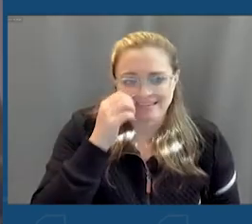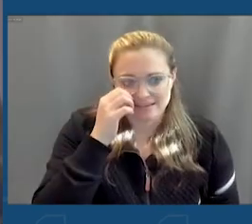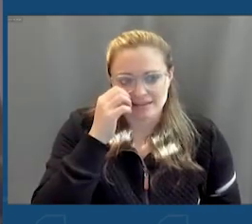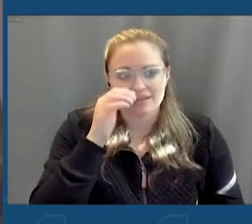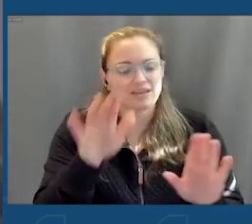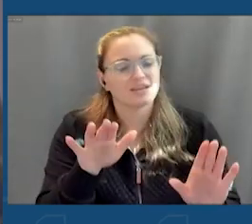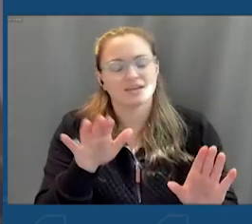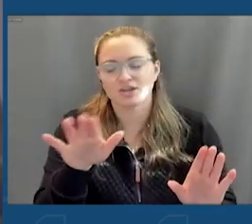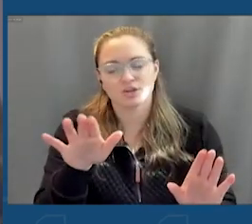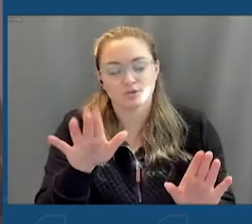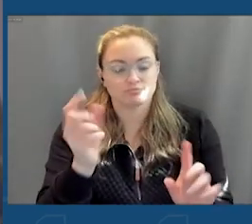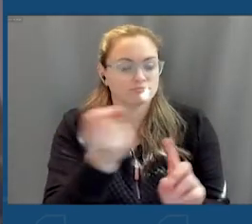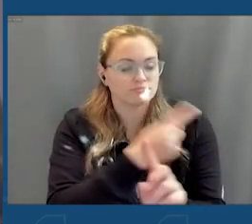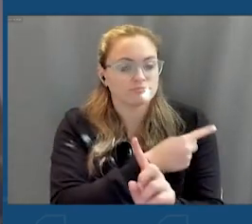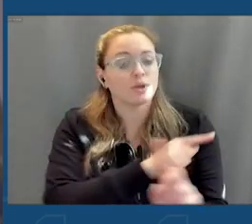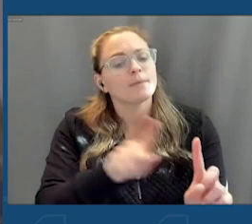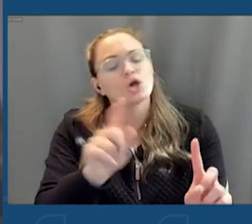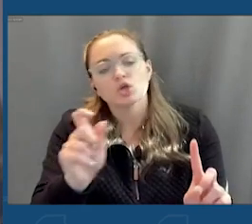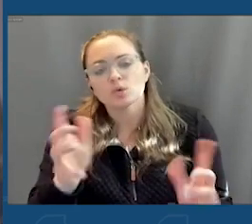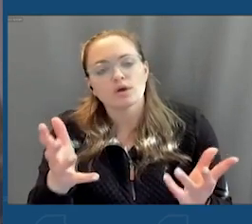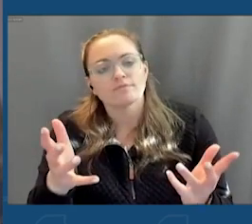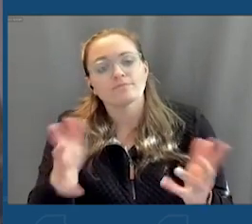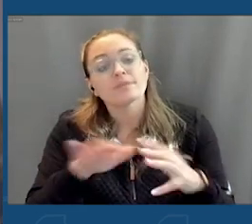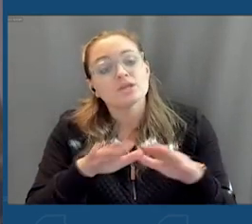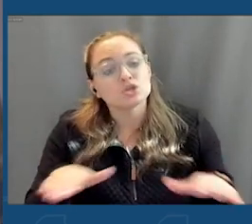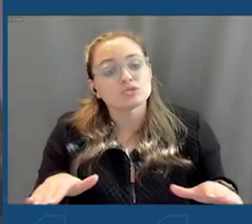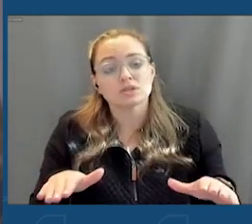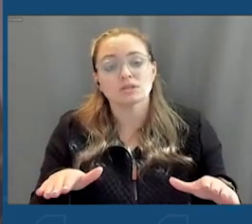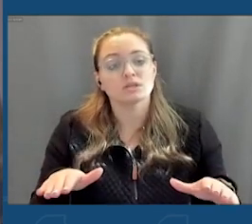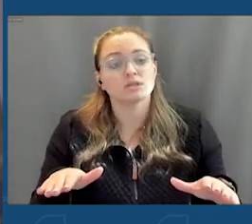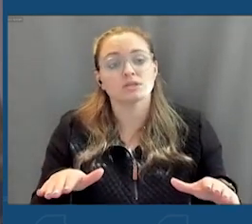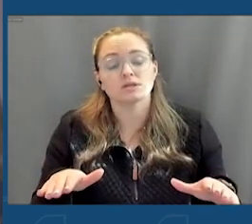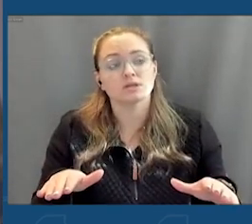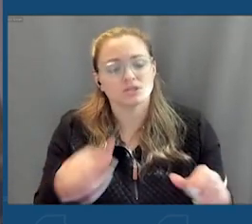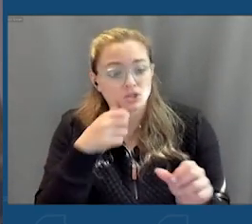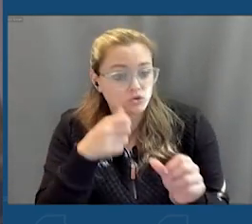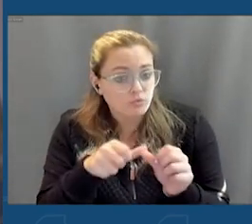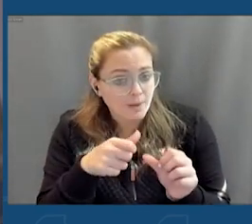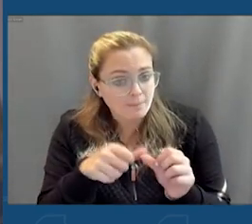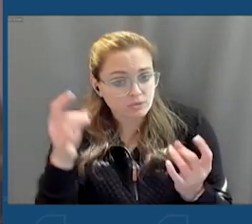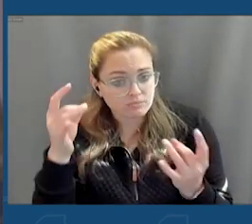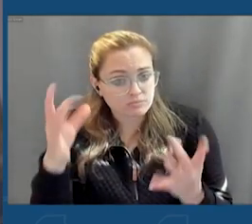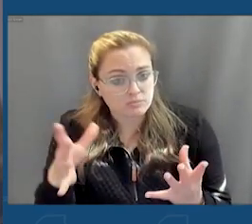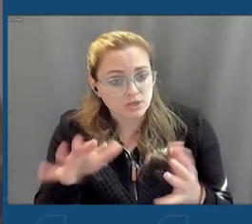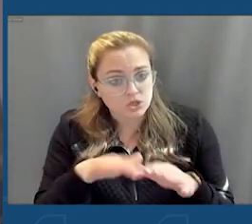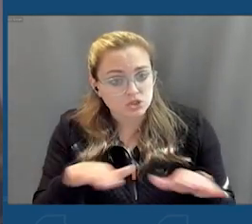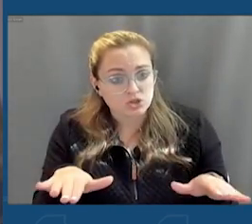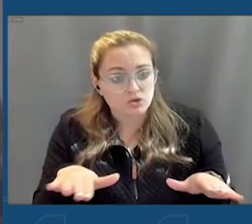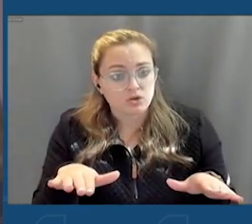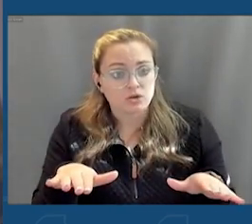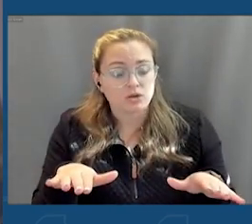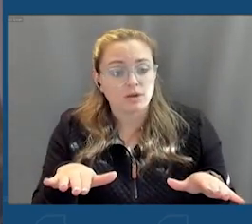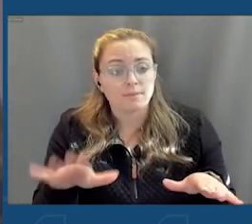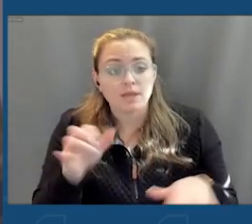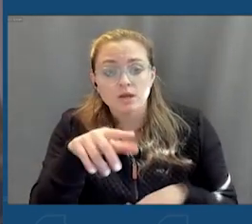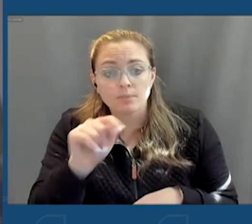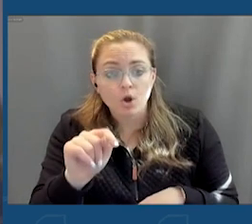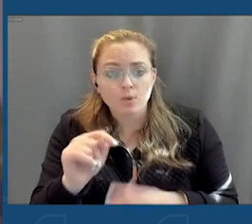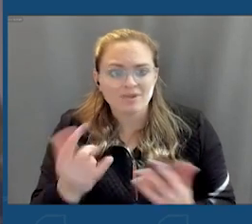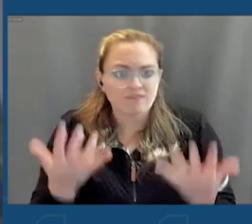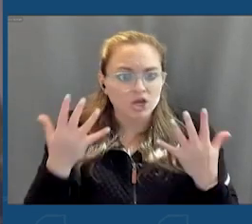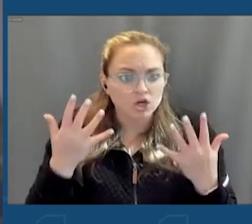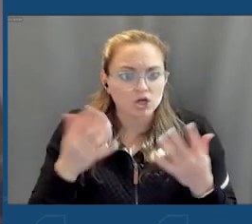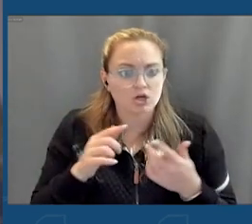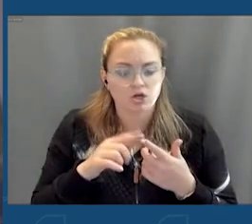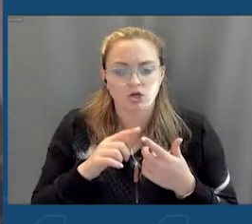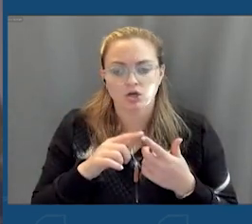You get children who, you remember the tragedies, children being in apartments where there were fires, children